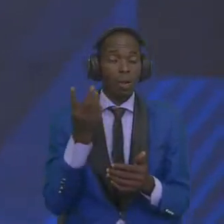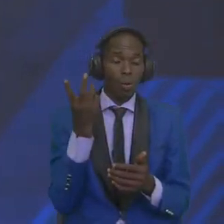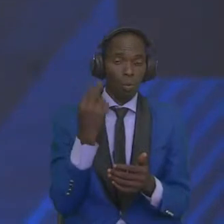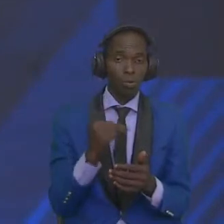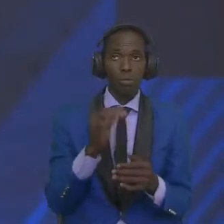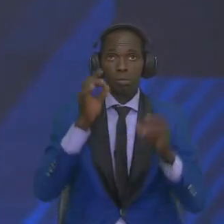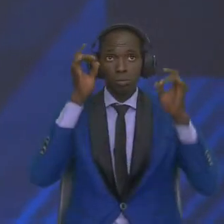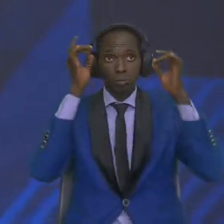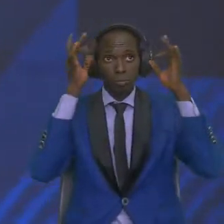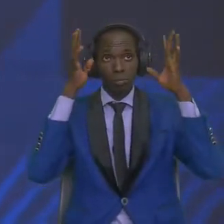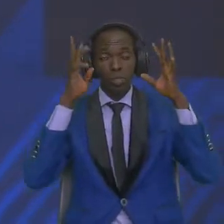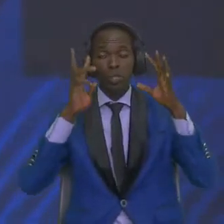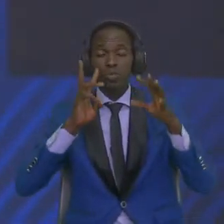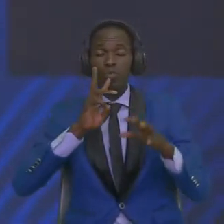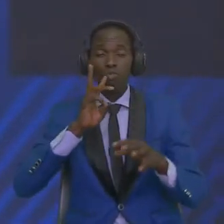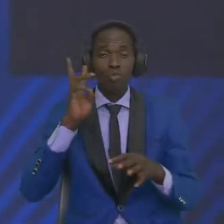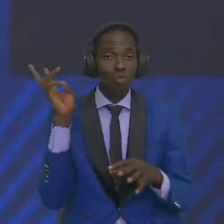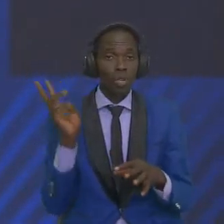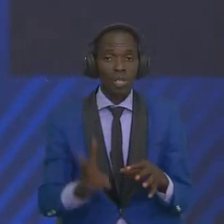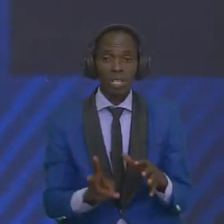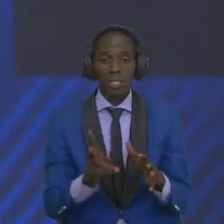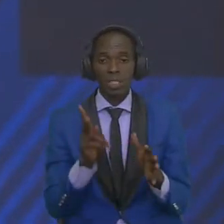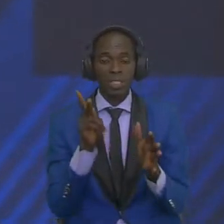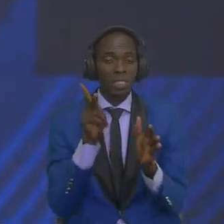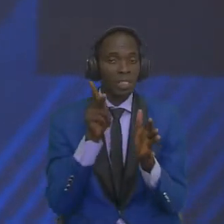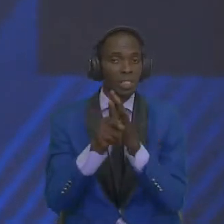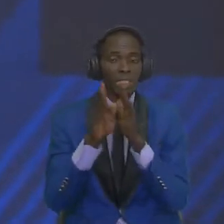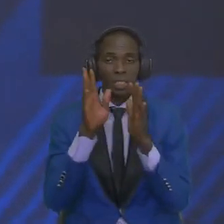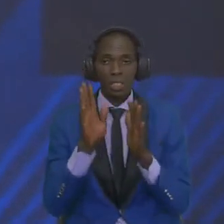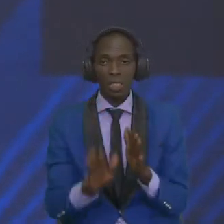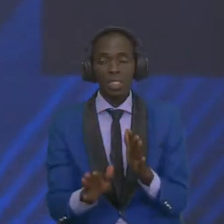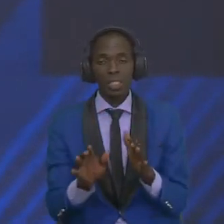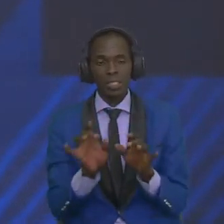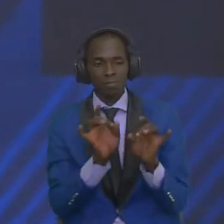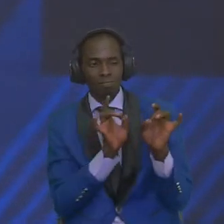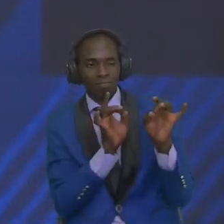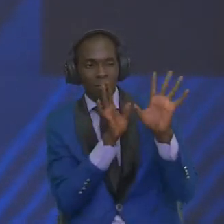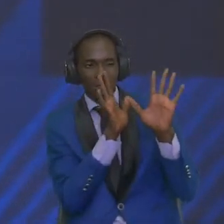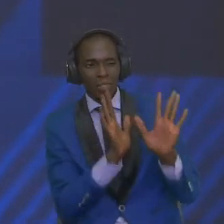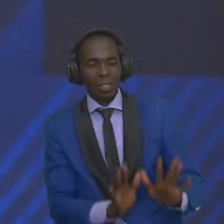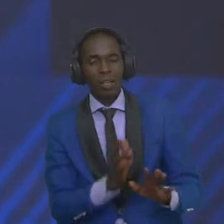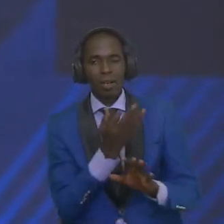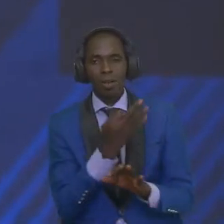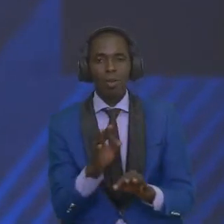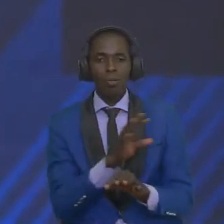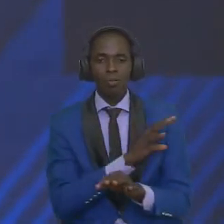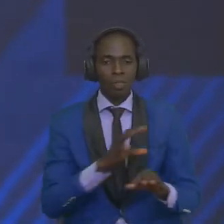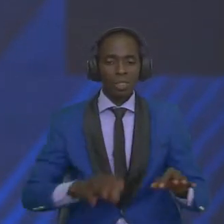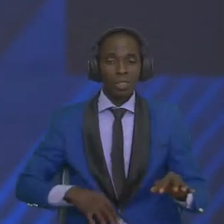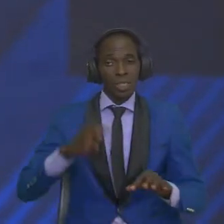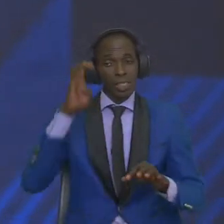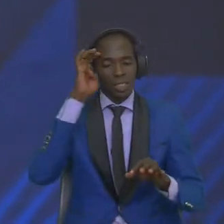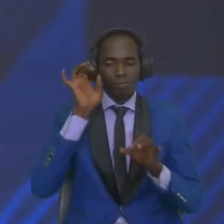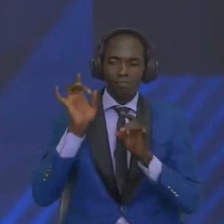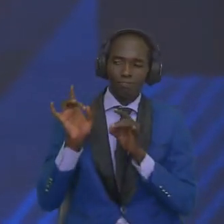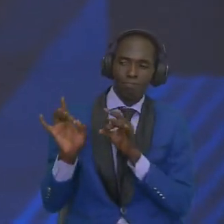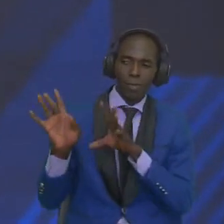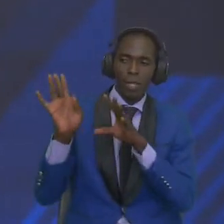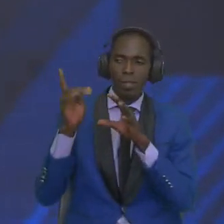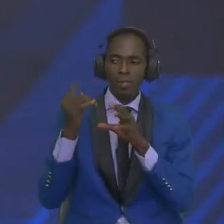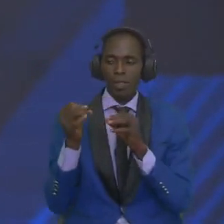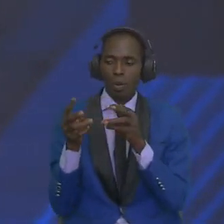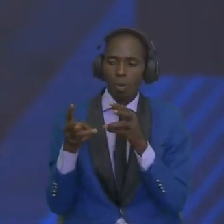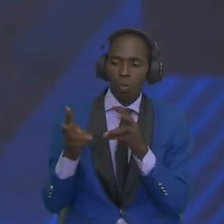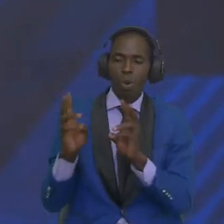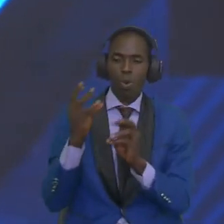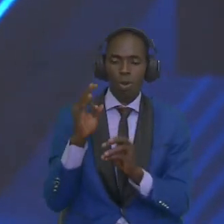was violent, was a murderer, was a hater of Christ. He hated the way of